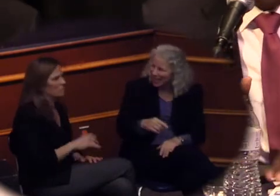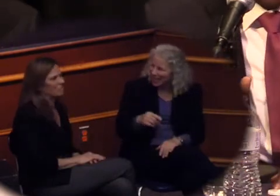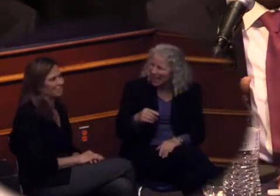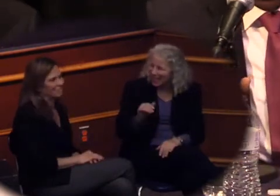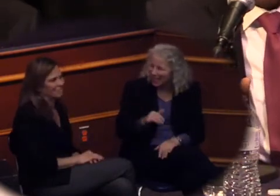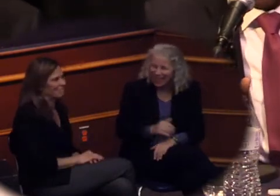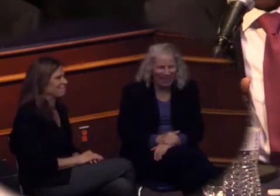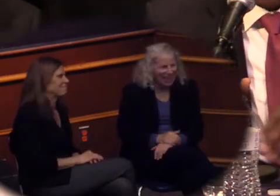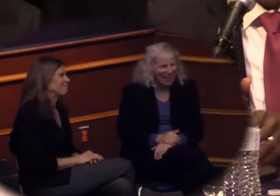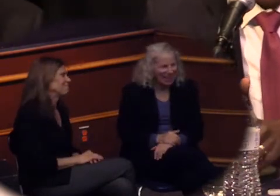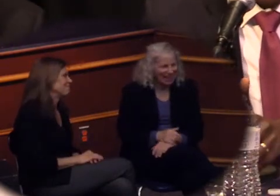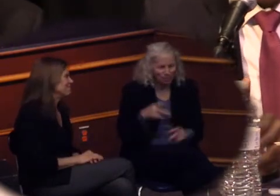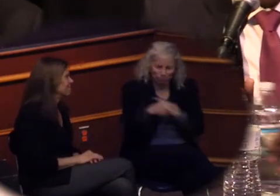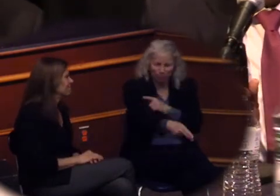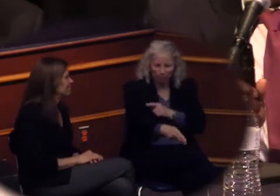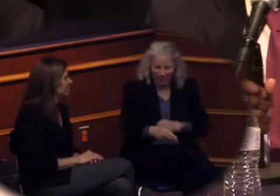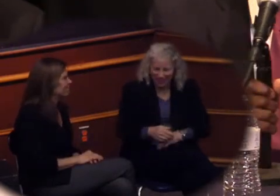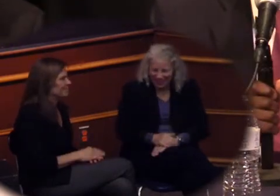Thank you, Mr. Massey.